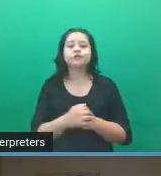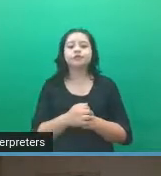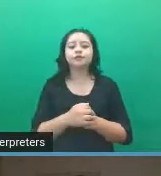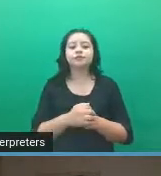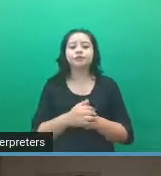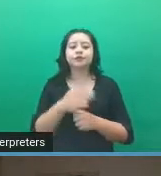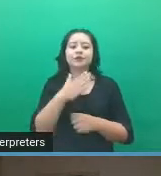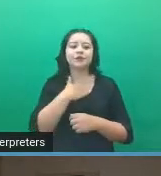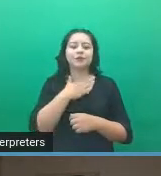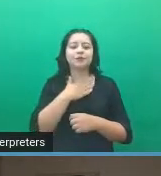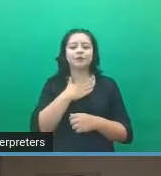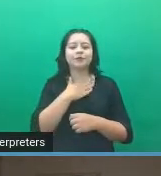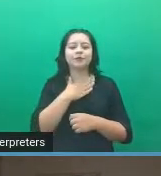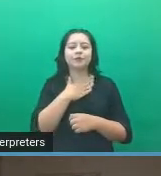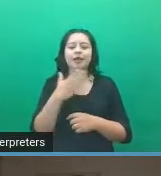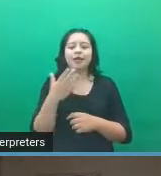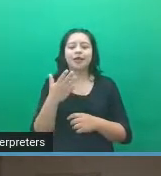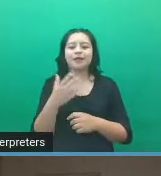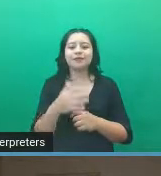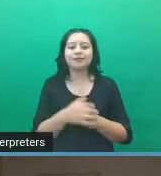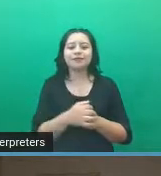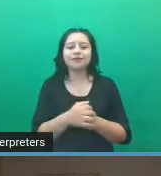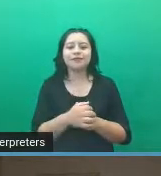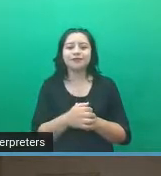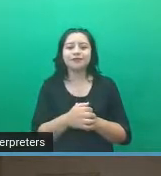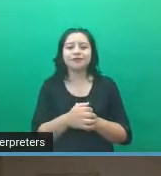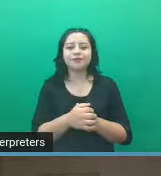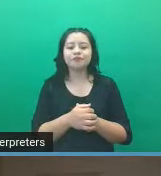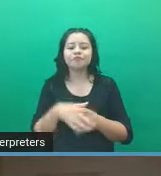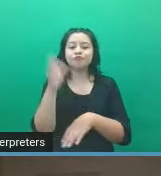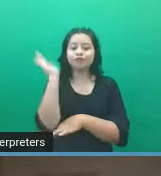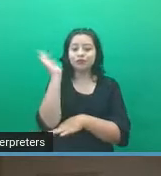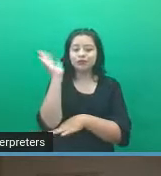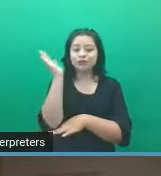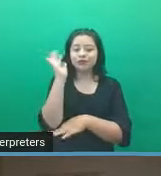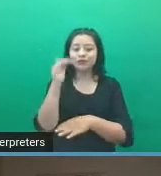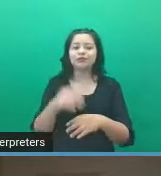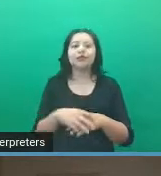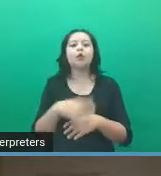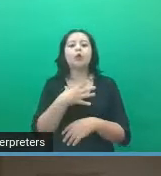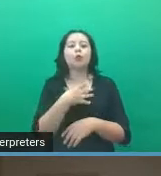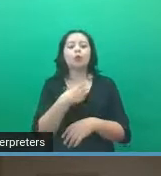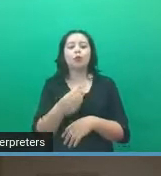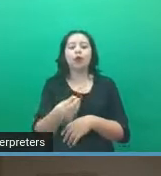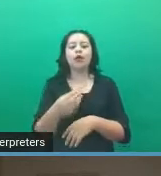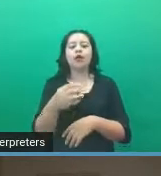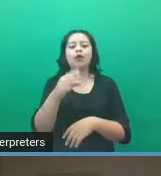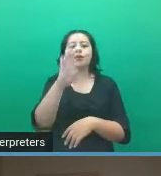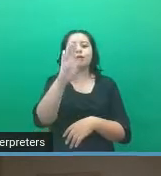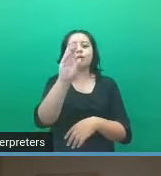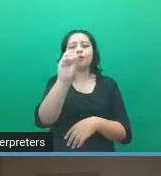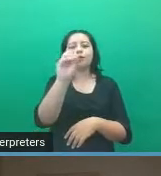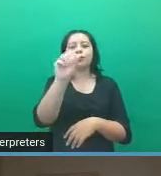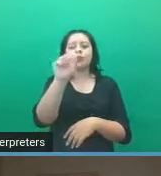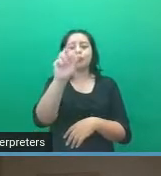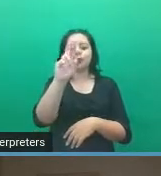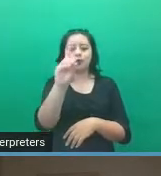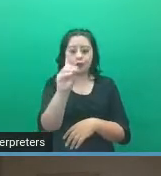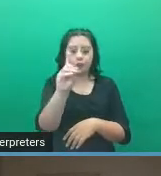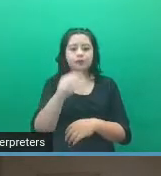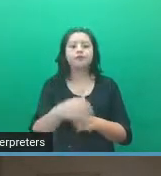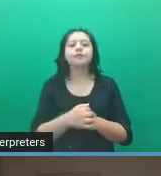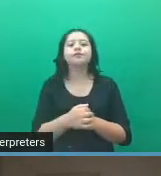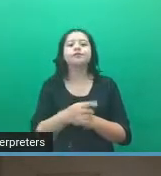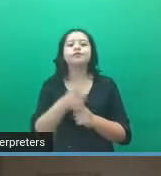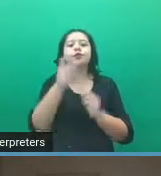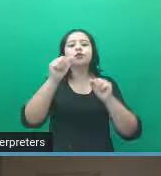Here's my magic portion of the presentation. The whiteboard, a staple in classroom and office spaces, has taken the digital